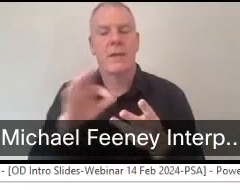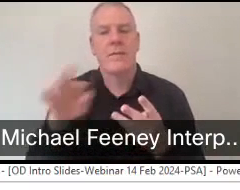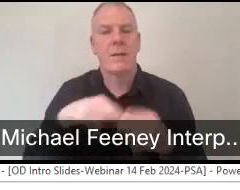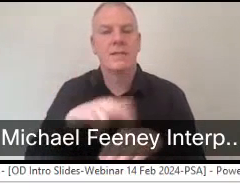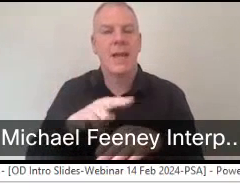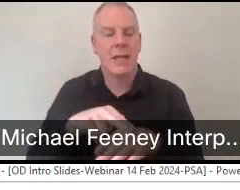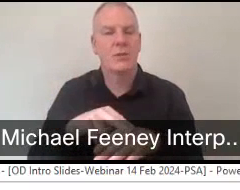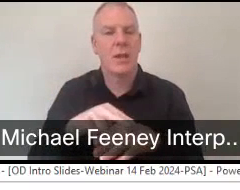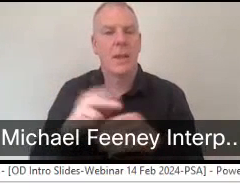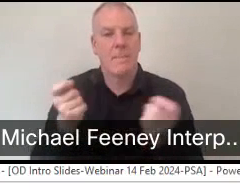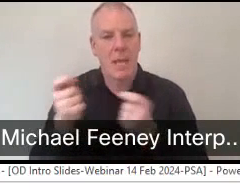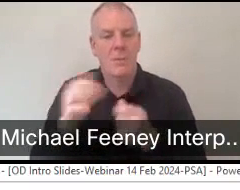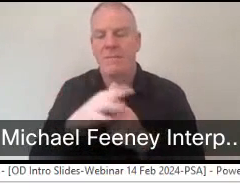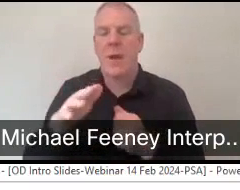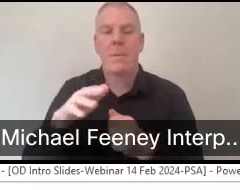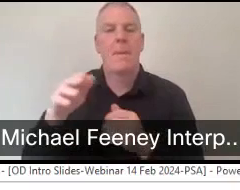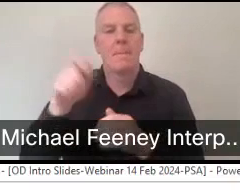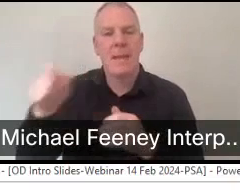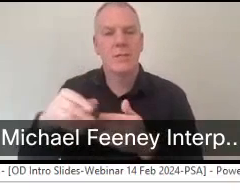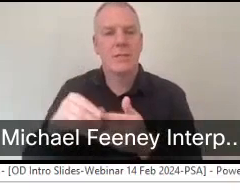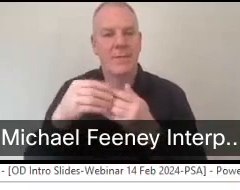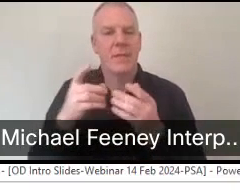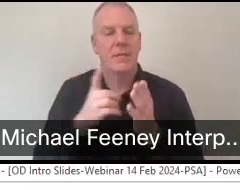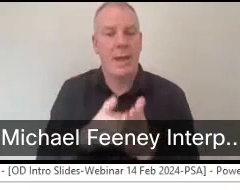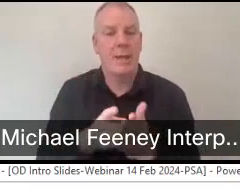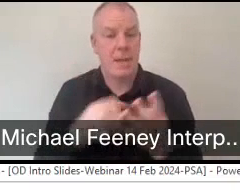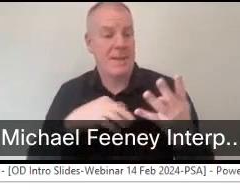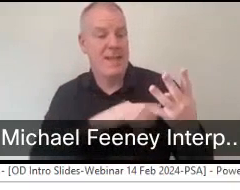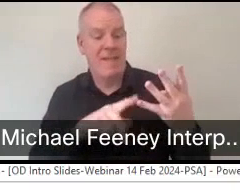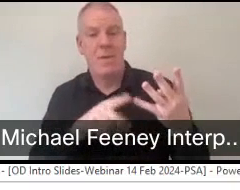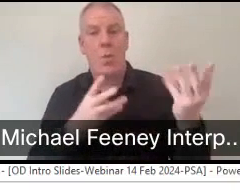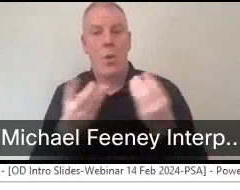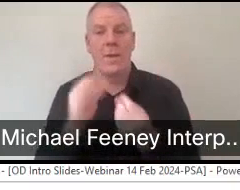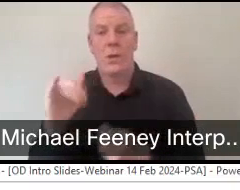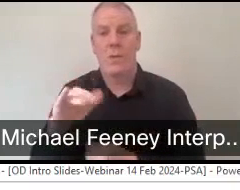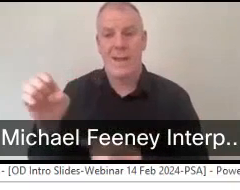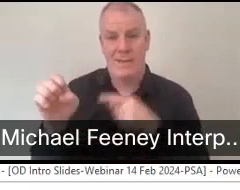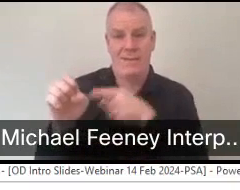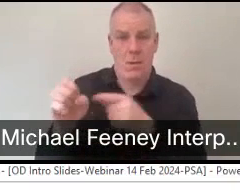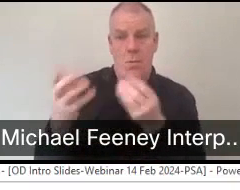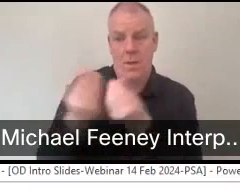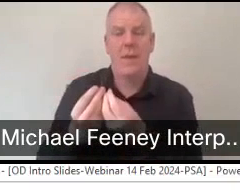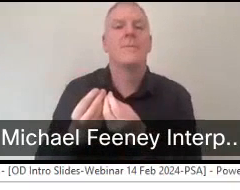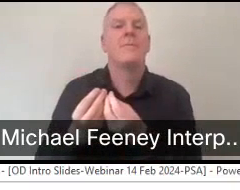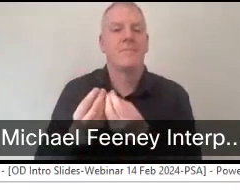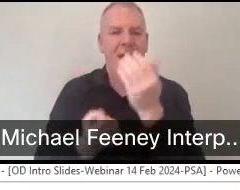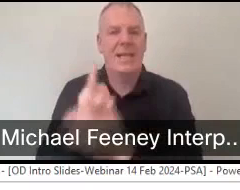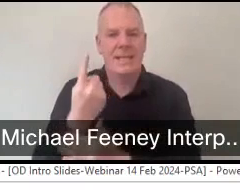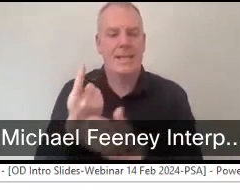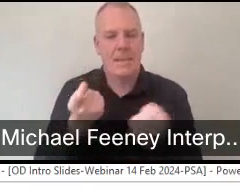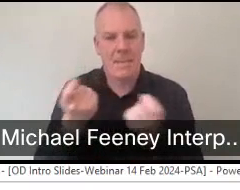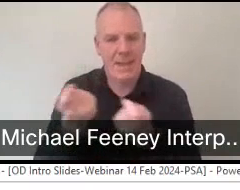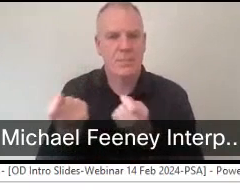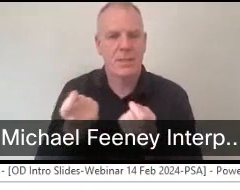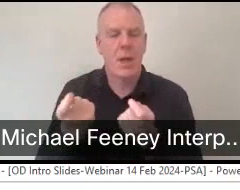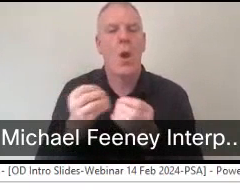National Quality and Patient Safety Directorate, and myself, who works with Lorraine in the Incident Management Open Disclosure team